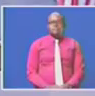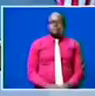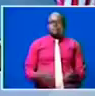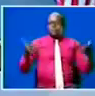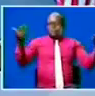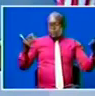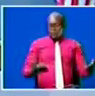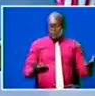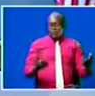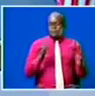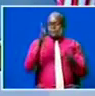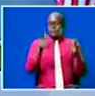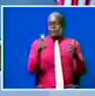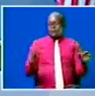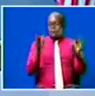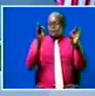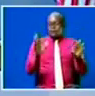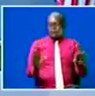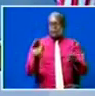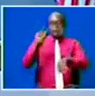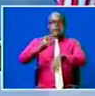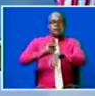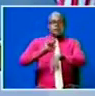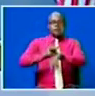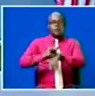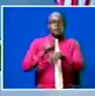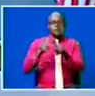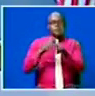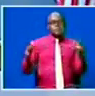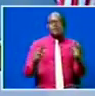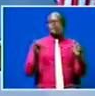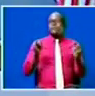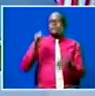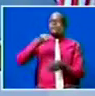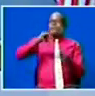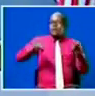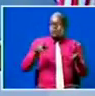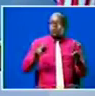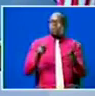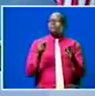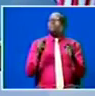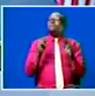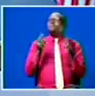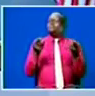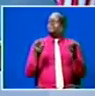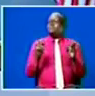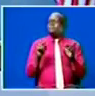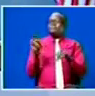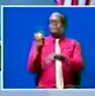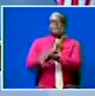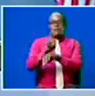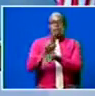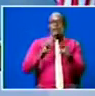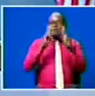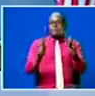Welcome to the broadcast. Our sign language interpreter is Gideon Mbogo. Let's begin from the newsroom. In the latest survey report by the Media Council of